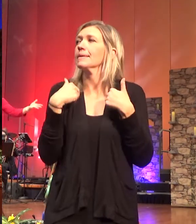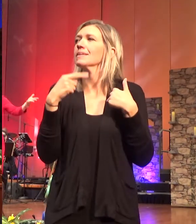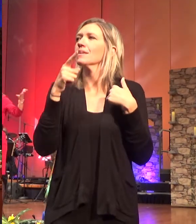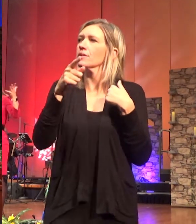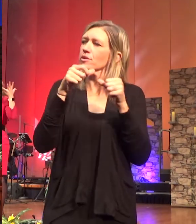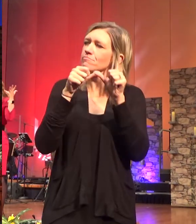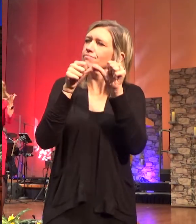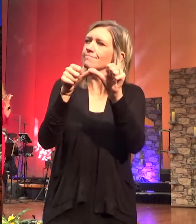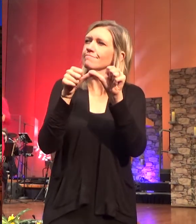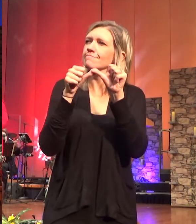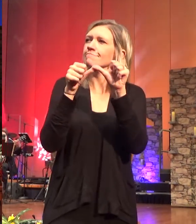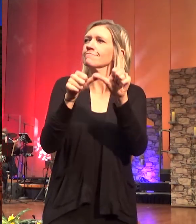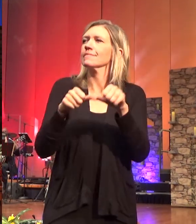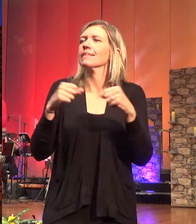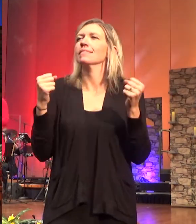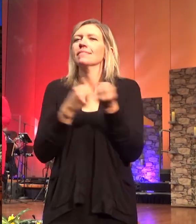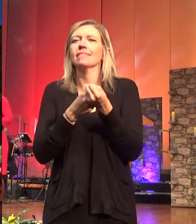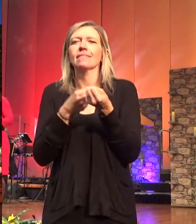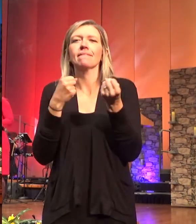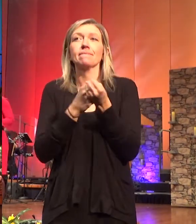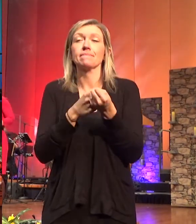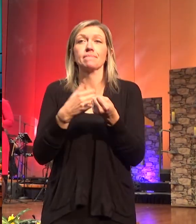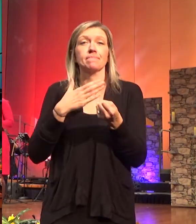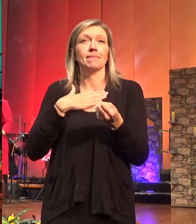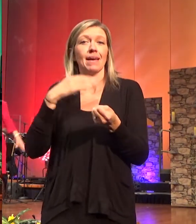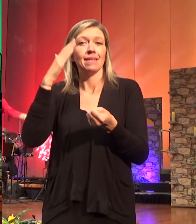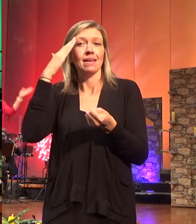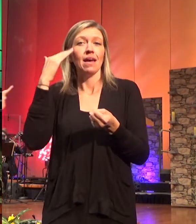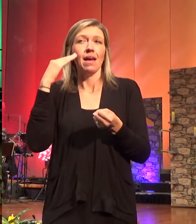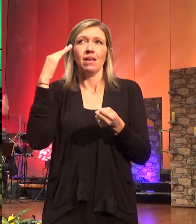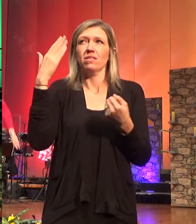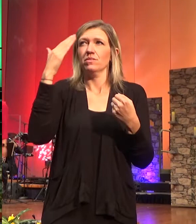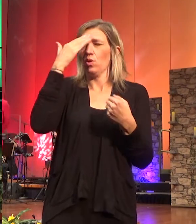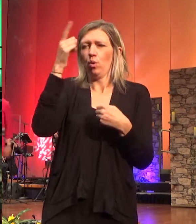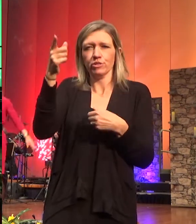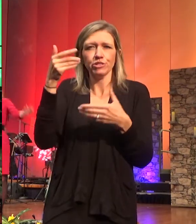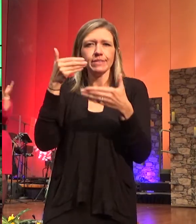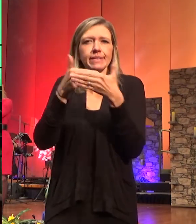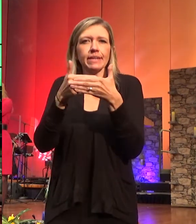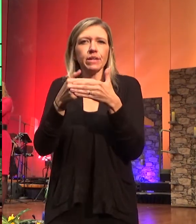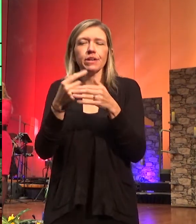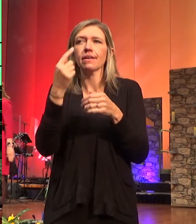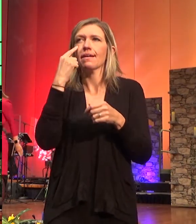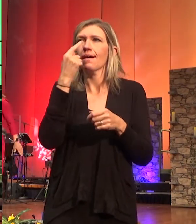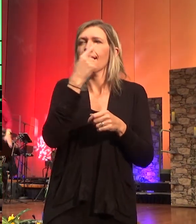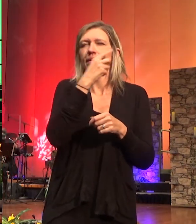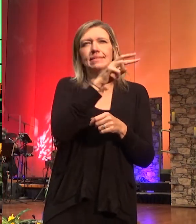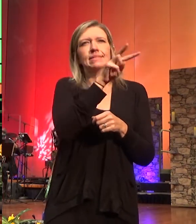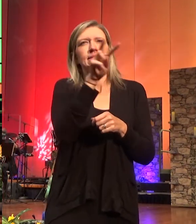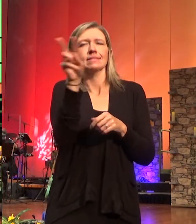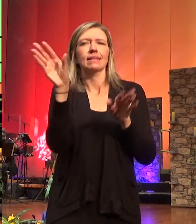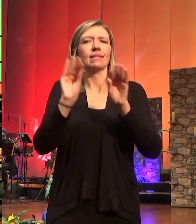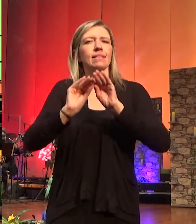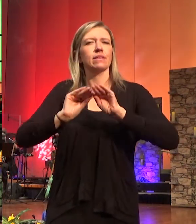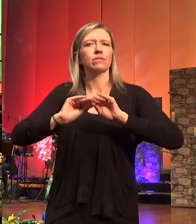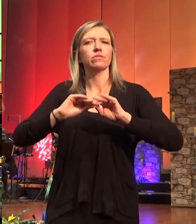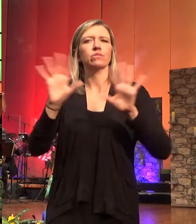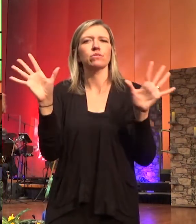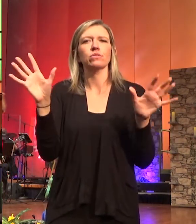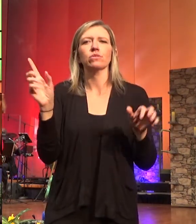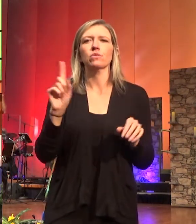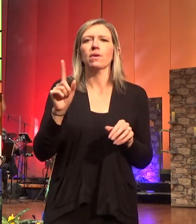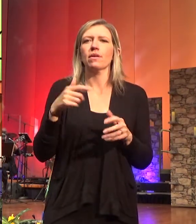you're ever lifting me. You lifted my head so I know you're near me, you lifted my eyes so I see clearly where